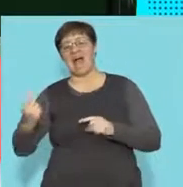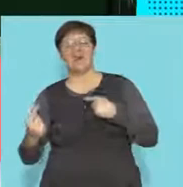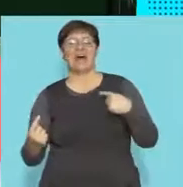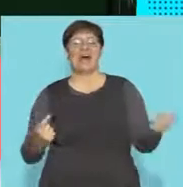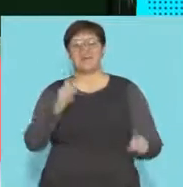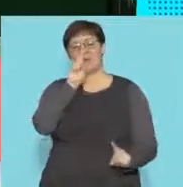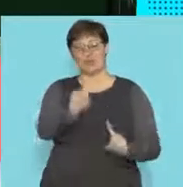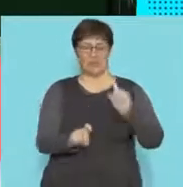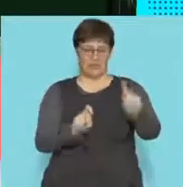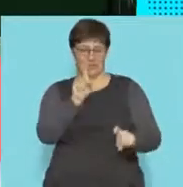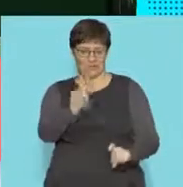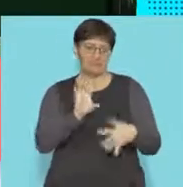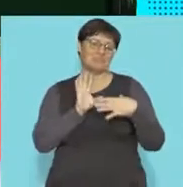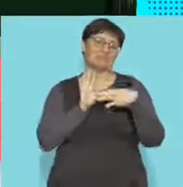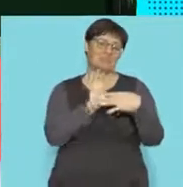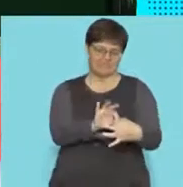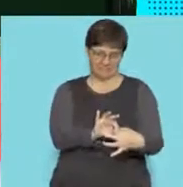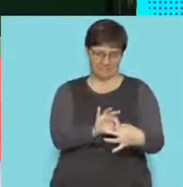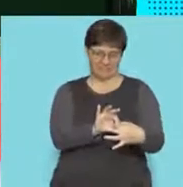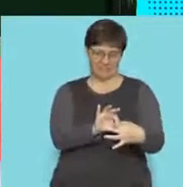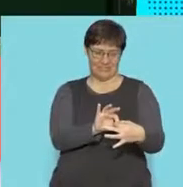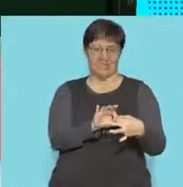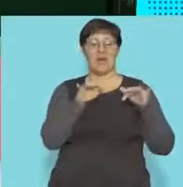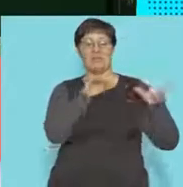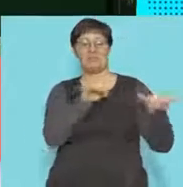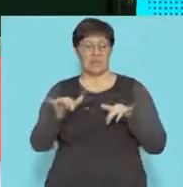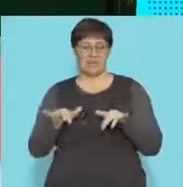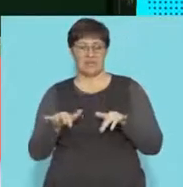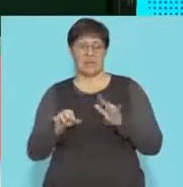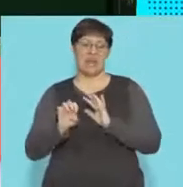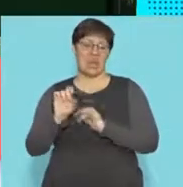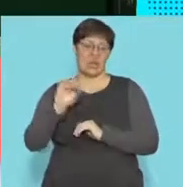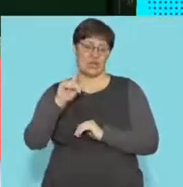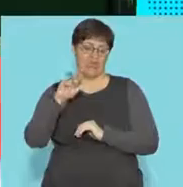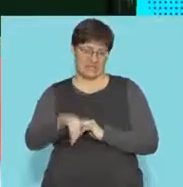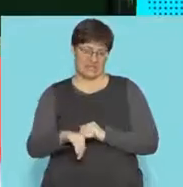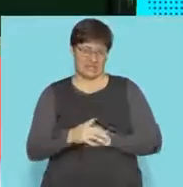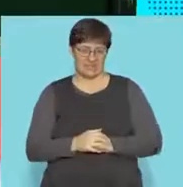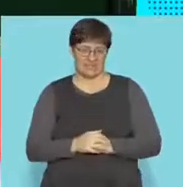kinds of questions associated with population ecology.